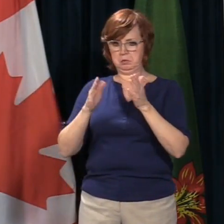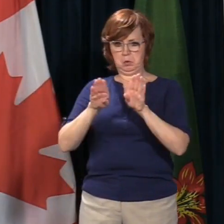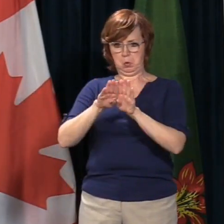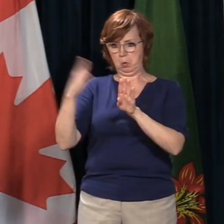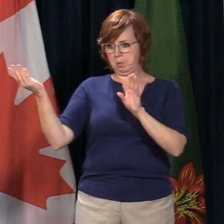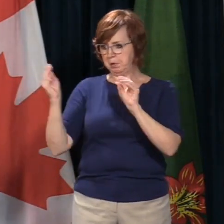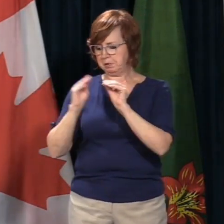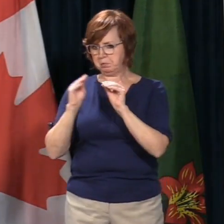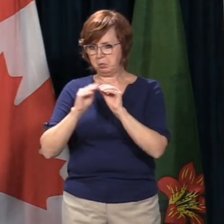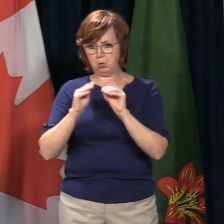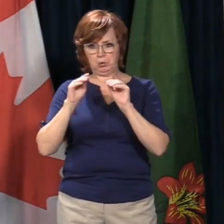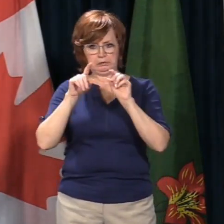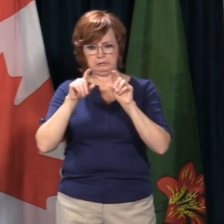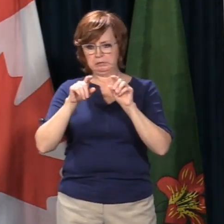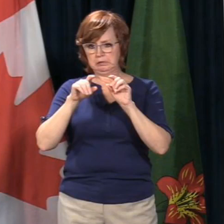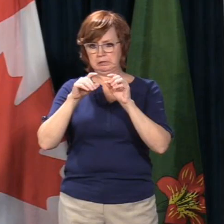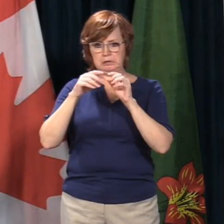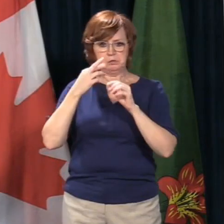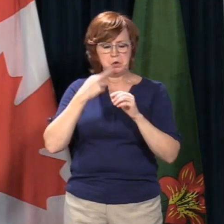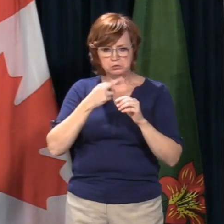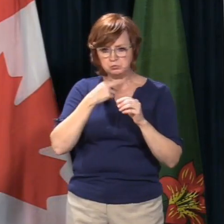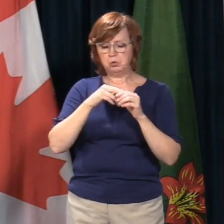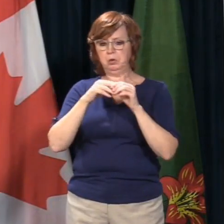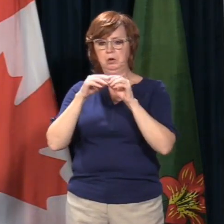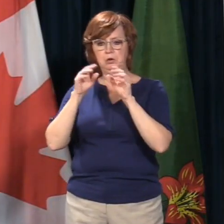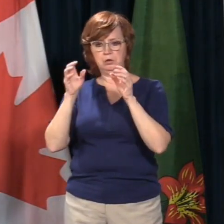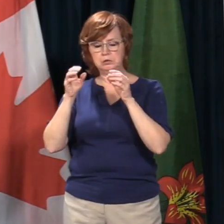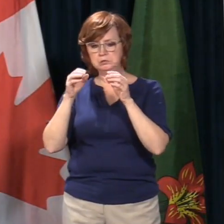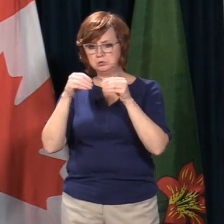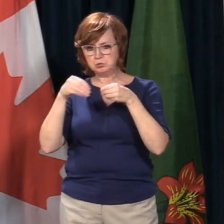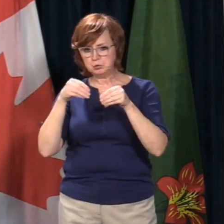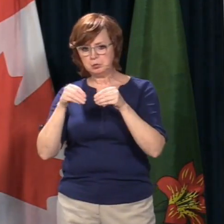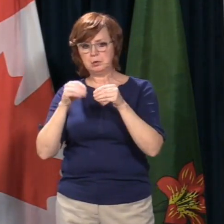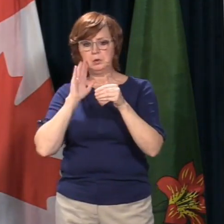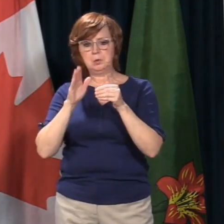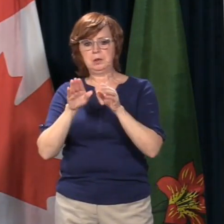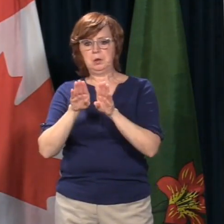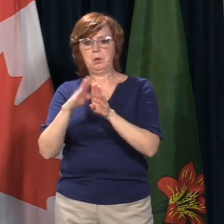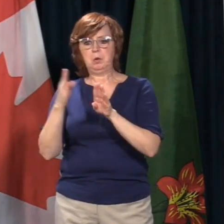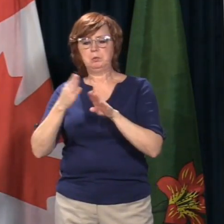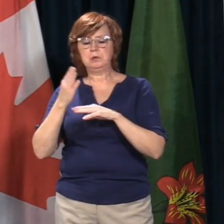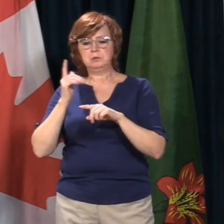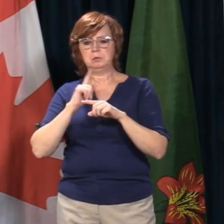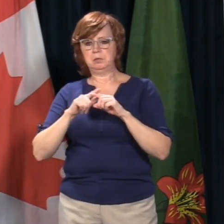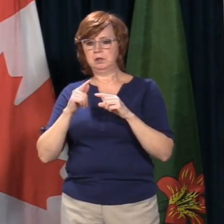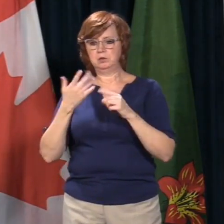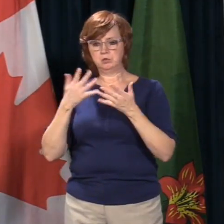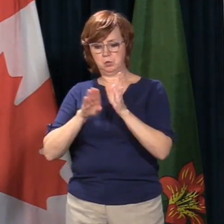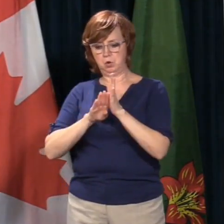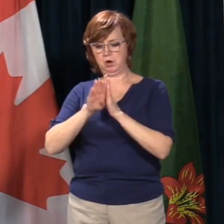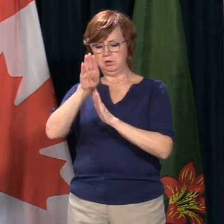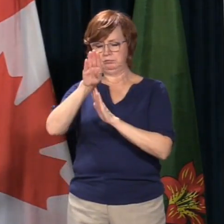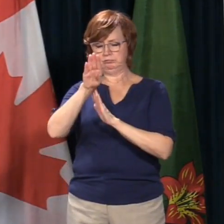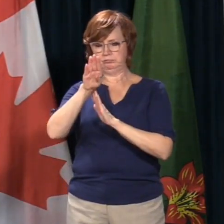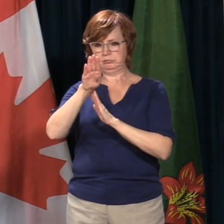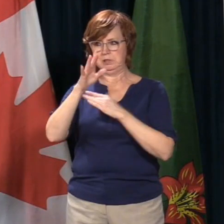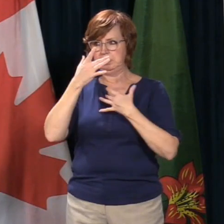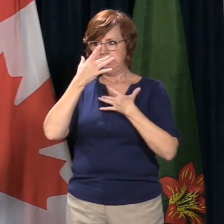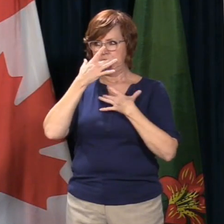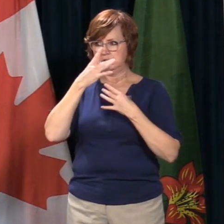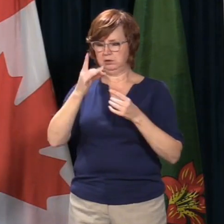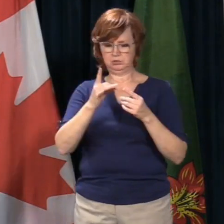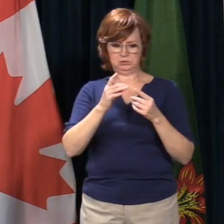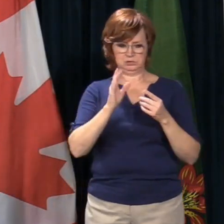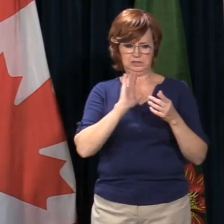making this work, that we don't see a second spike, but we're seeing testing numbers go down. So how are we supposed to be ramping up our testing